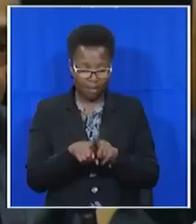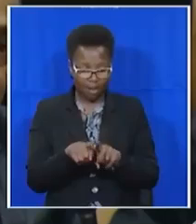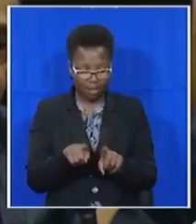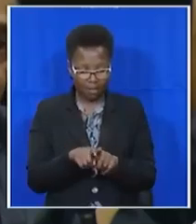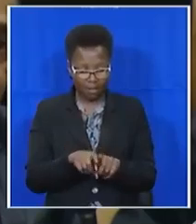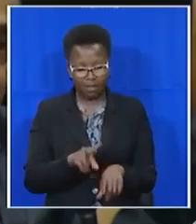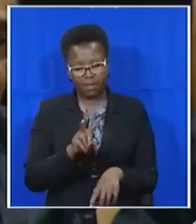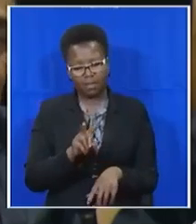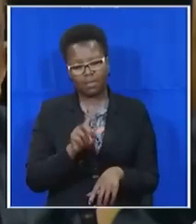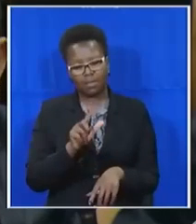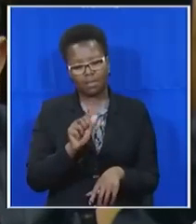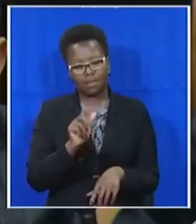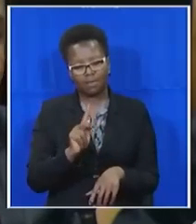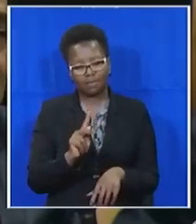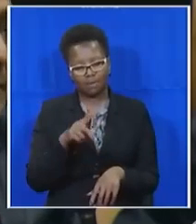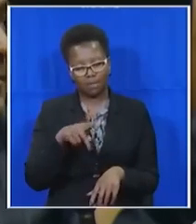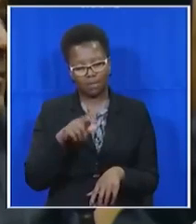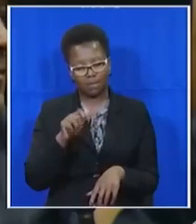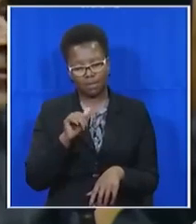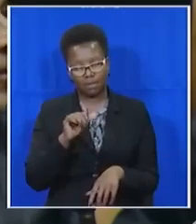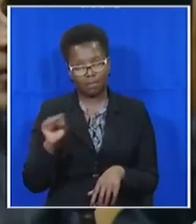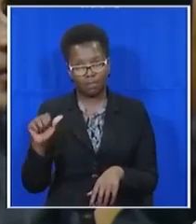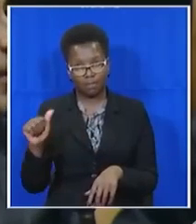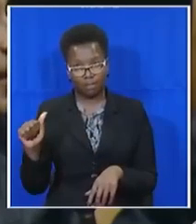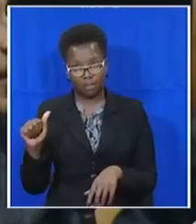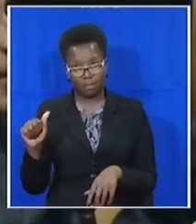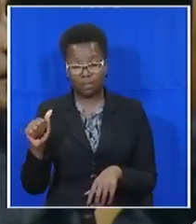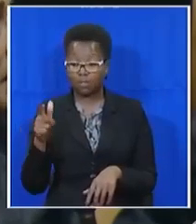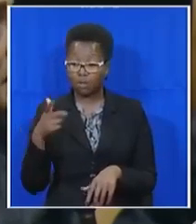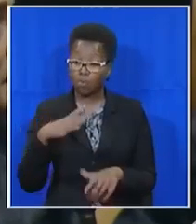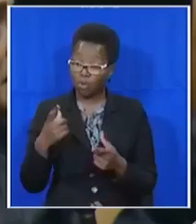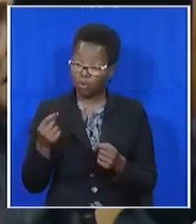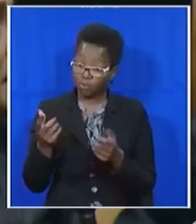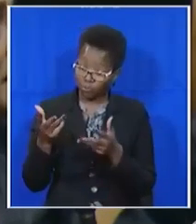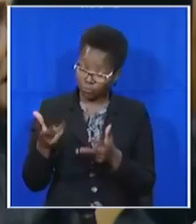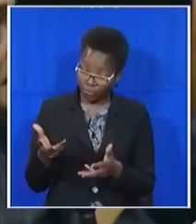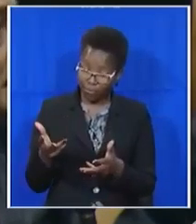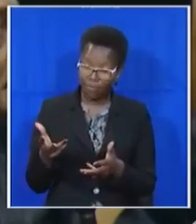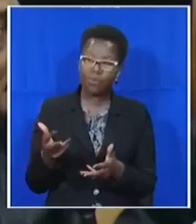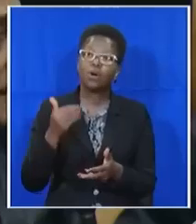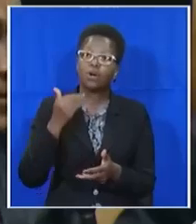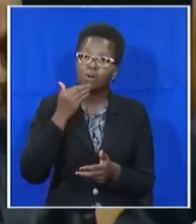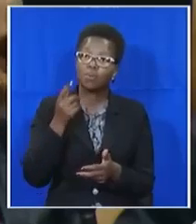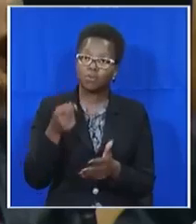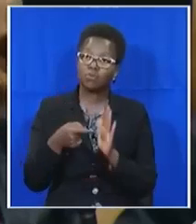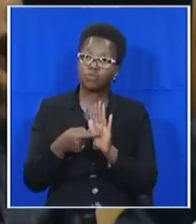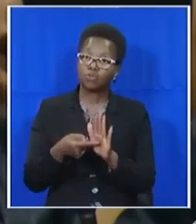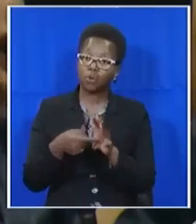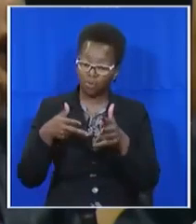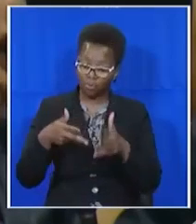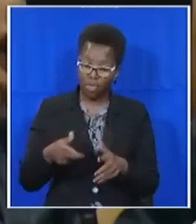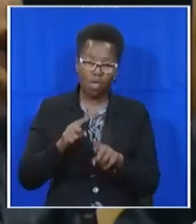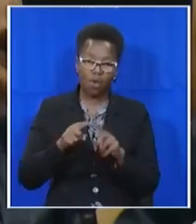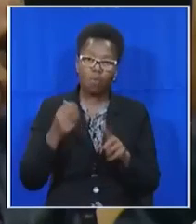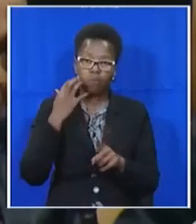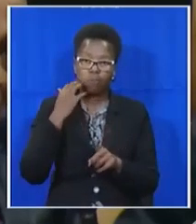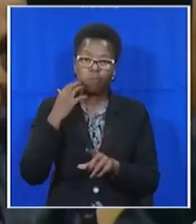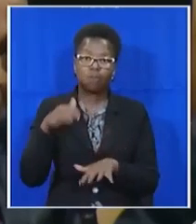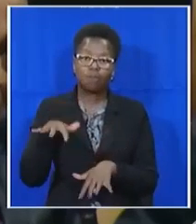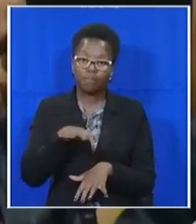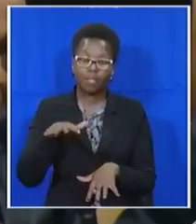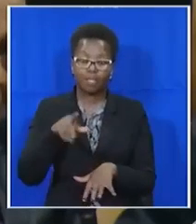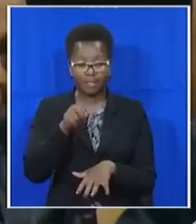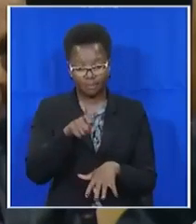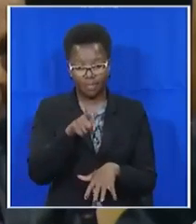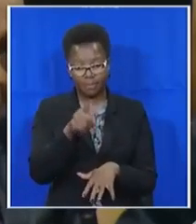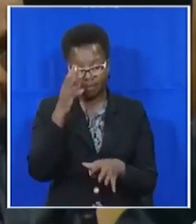Groenewald. All right. And Honorable you think member... that is a flag plus. We're prepared to show him that this is not flag plus. All right. You must rule on him.